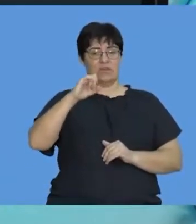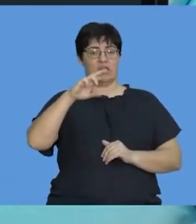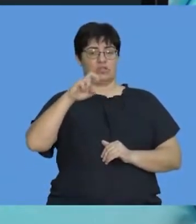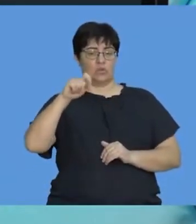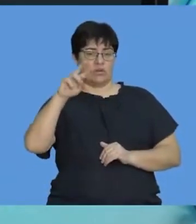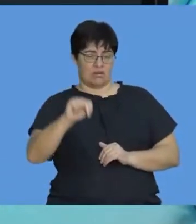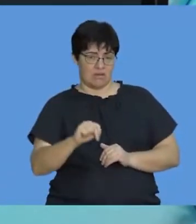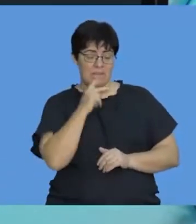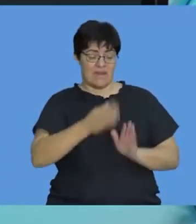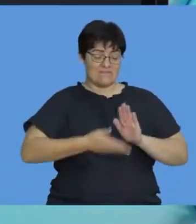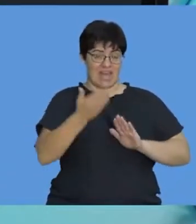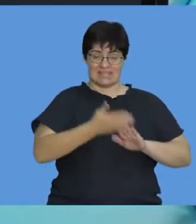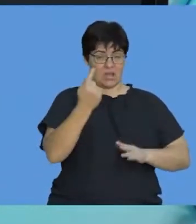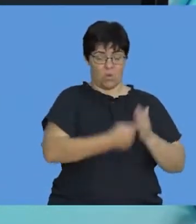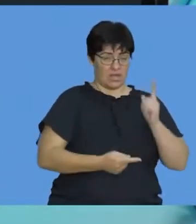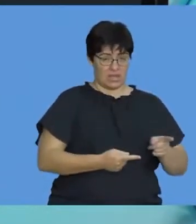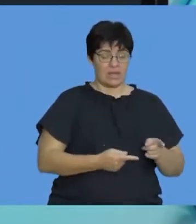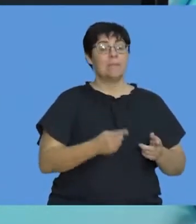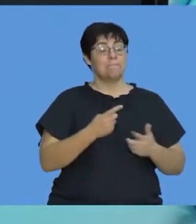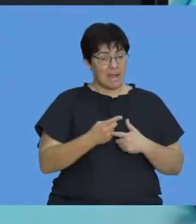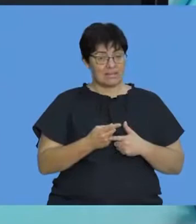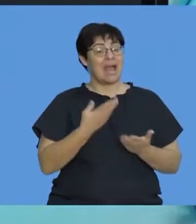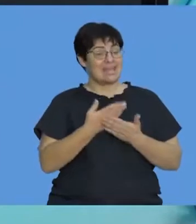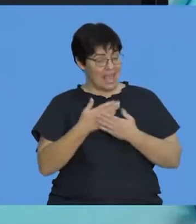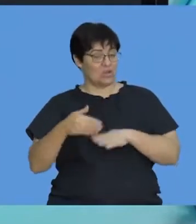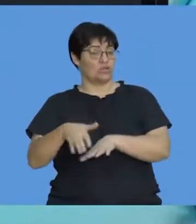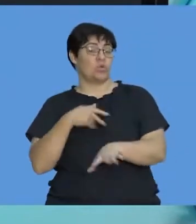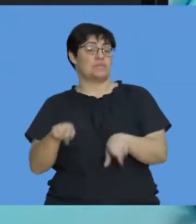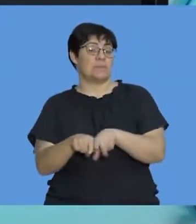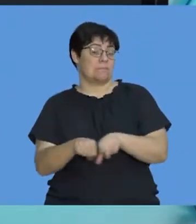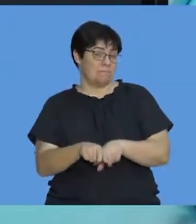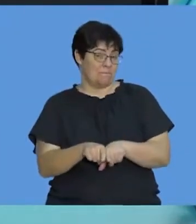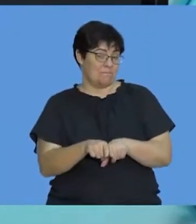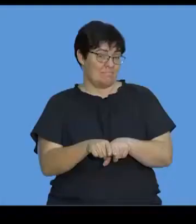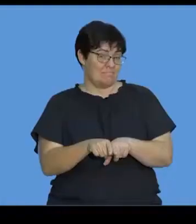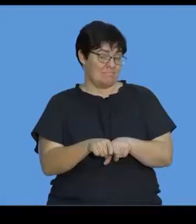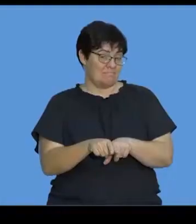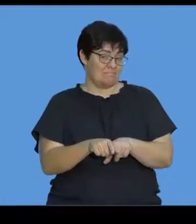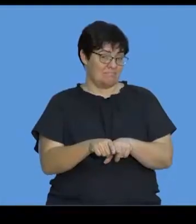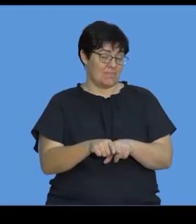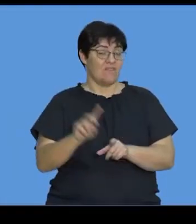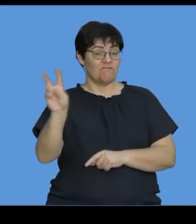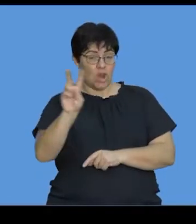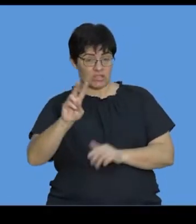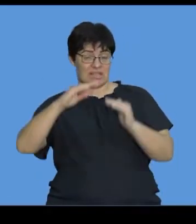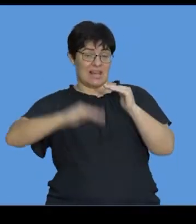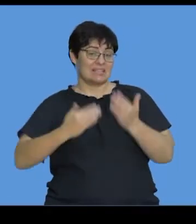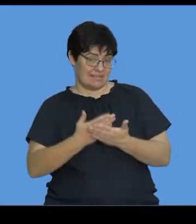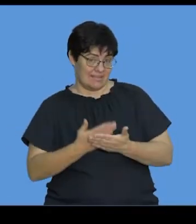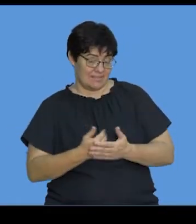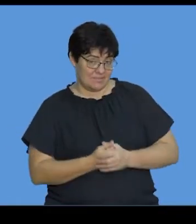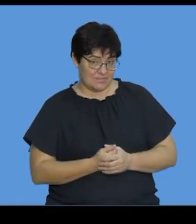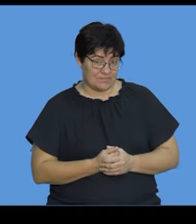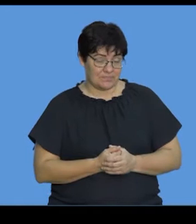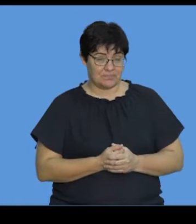gets faster, but remember objects can get slower. So it can decrease in velocity. All right, so